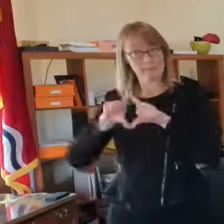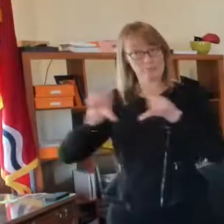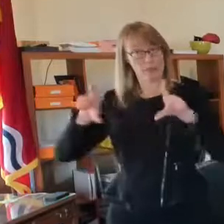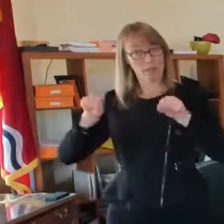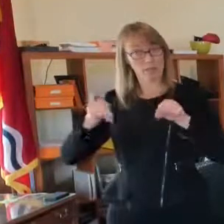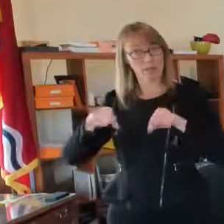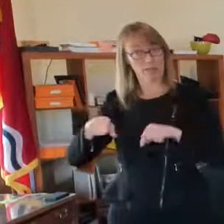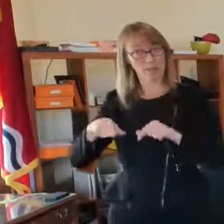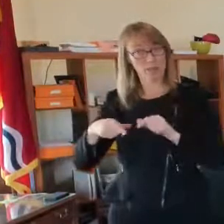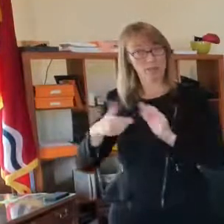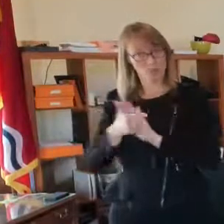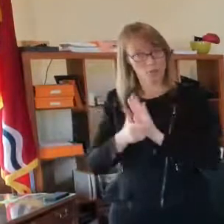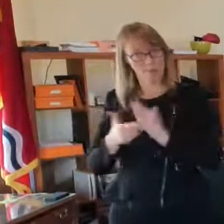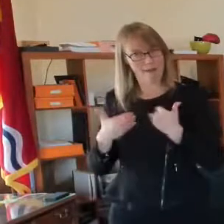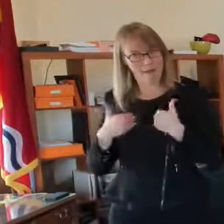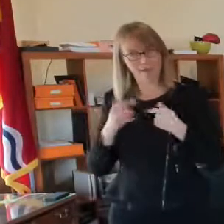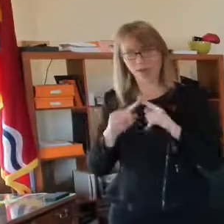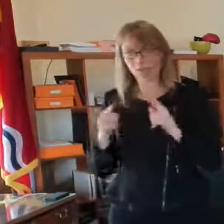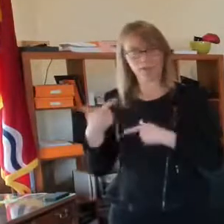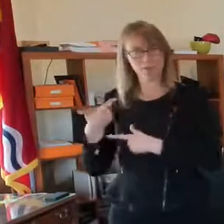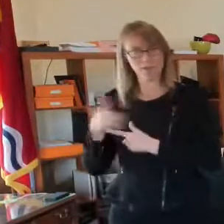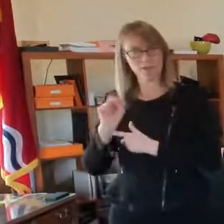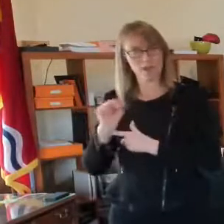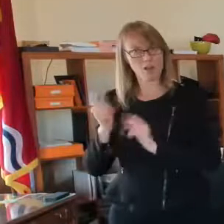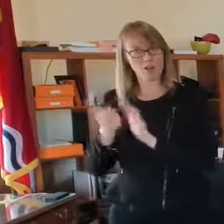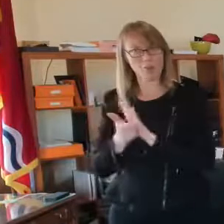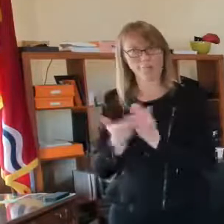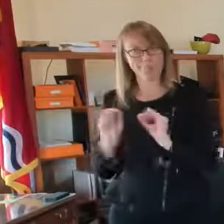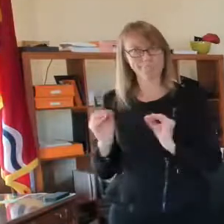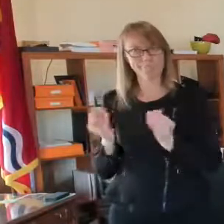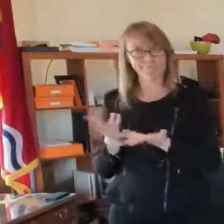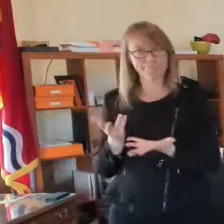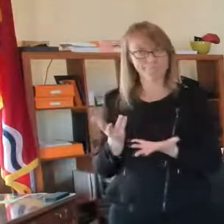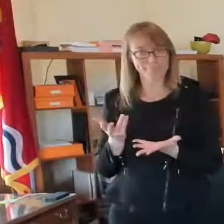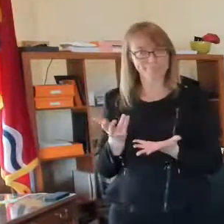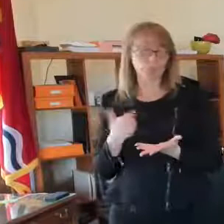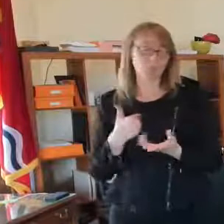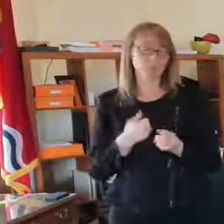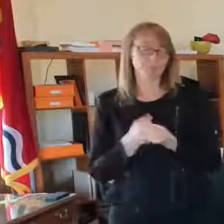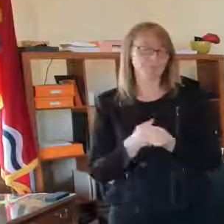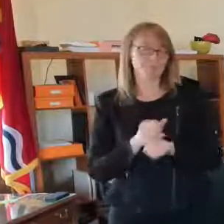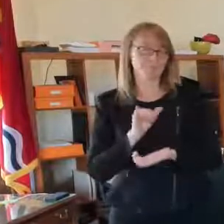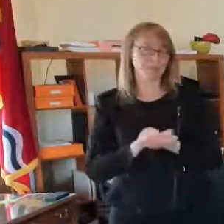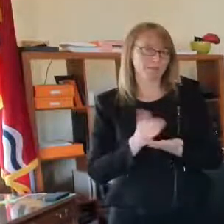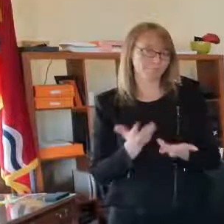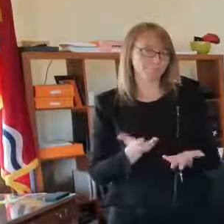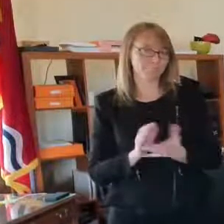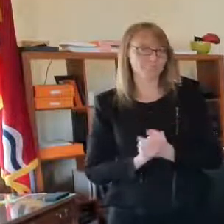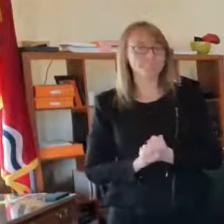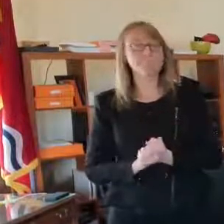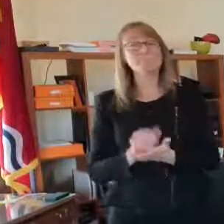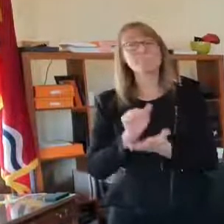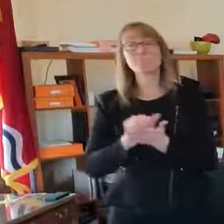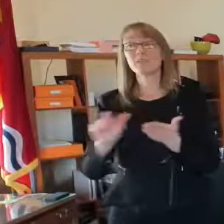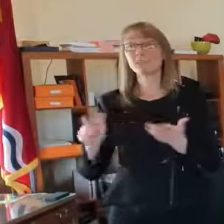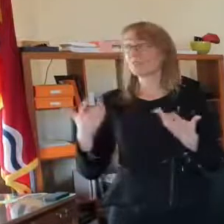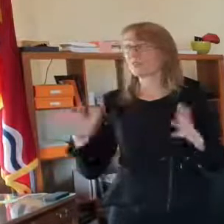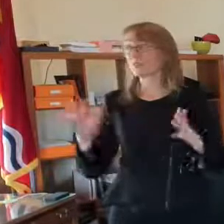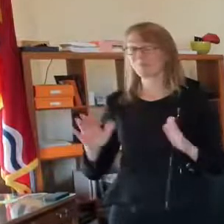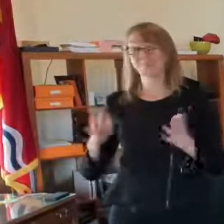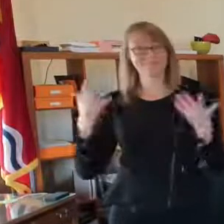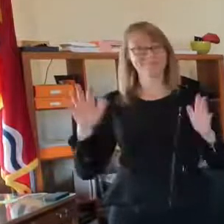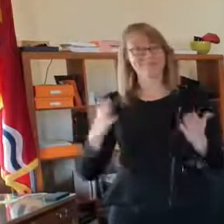So yes, I would, I'm very much in favor of that. That's all of our questions for today. That's it for